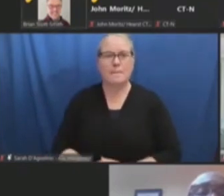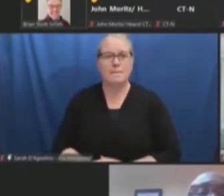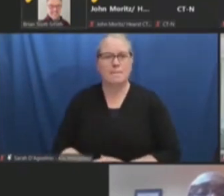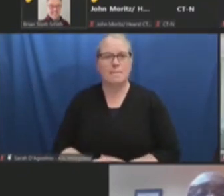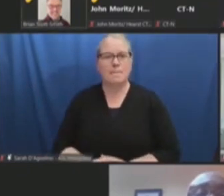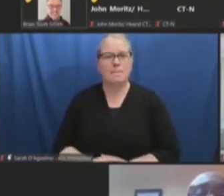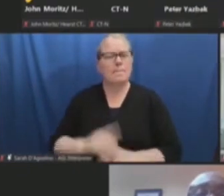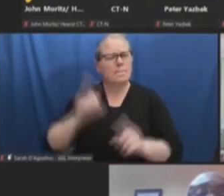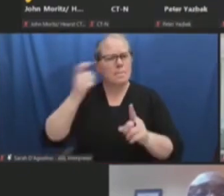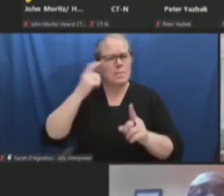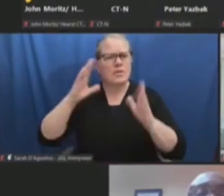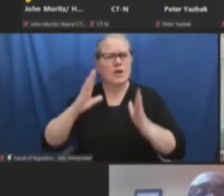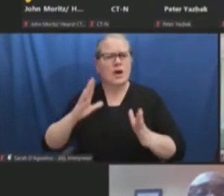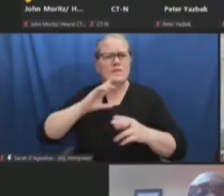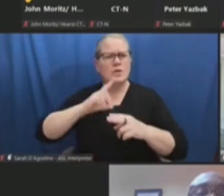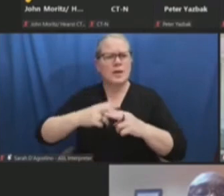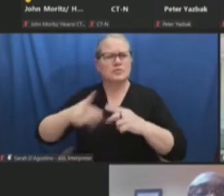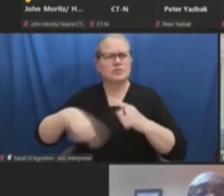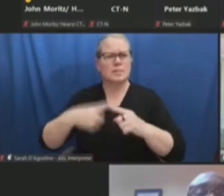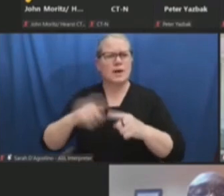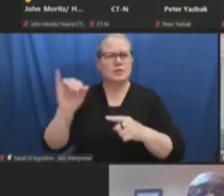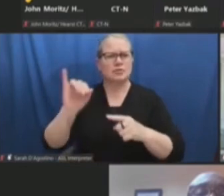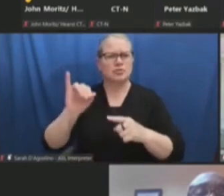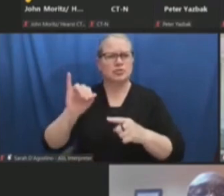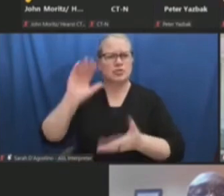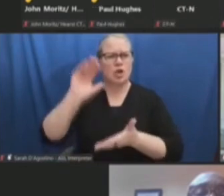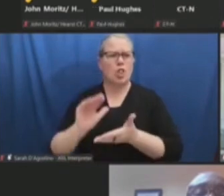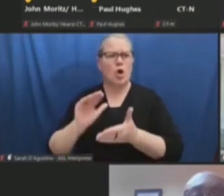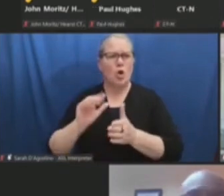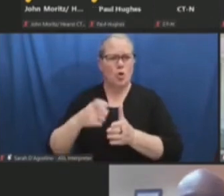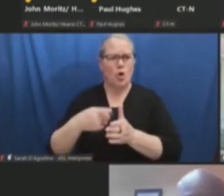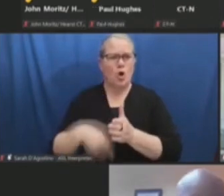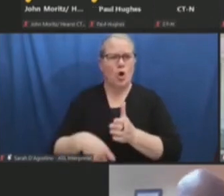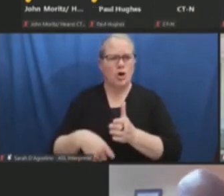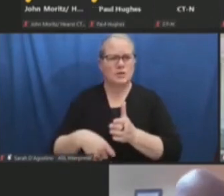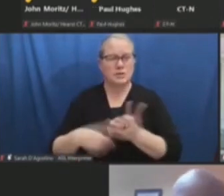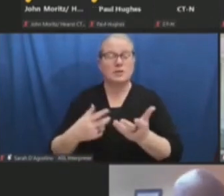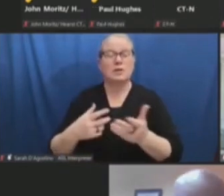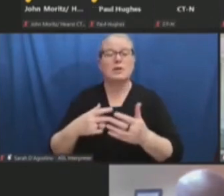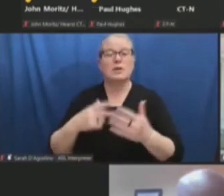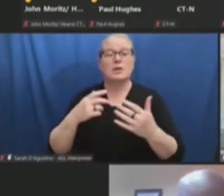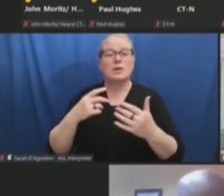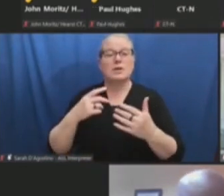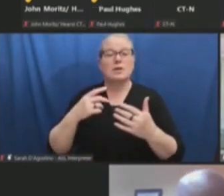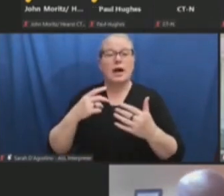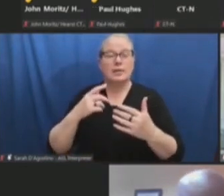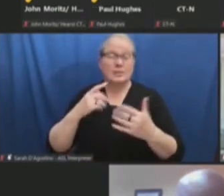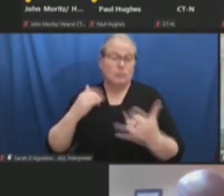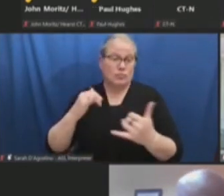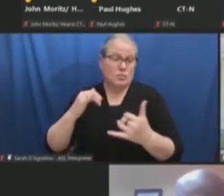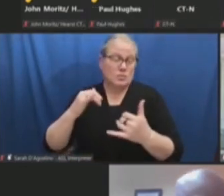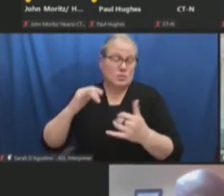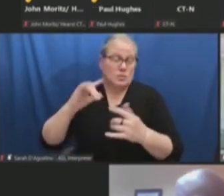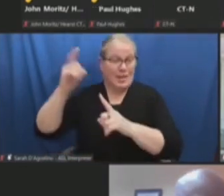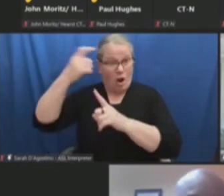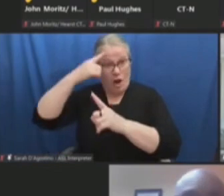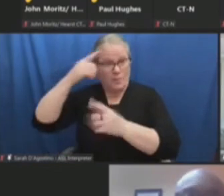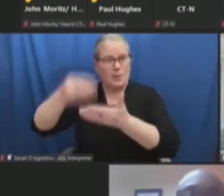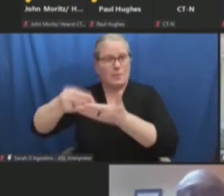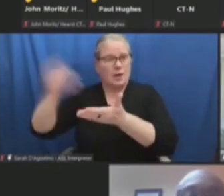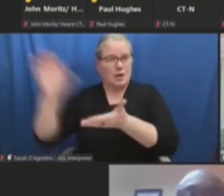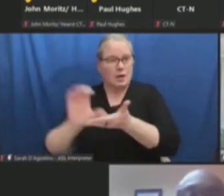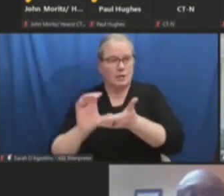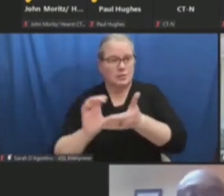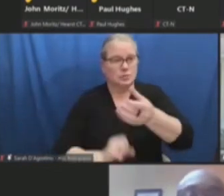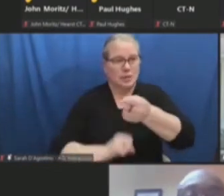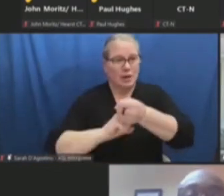about low-cost insurance, which for many, yes, it can be because it's being supplemented. But I just want to put this question to the governor and also to James Michael as